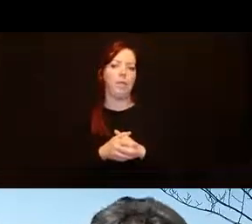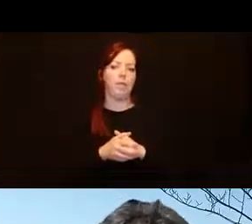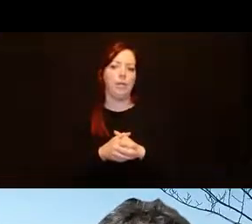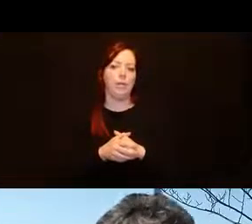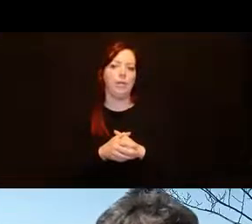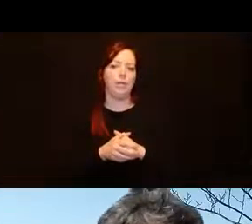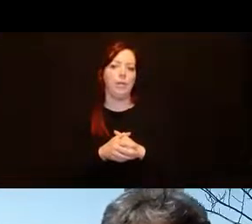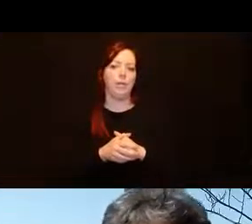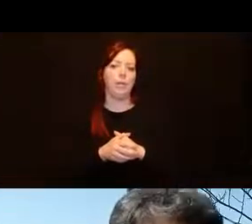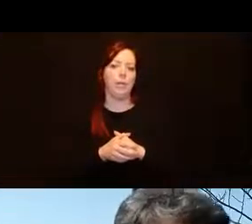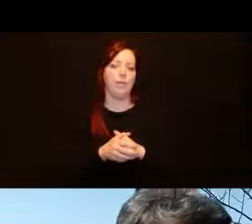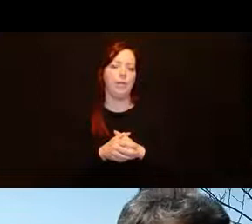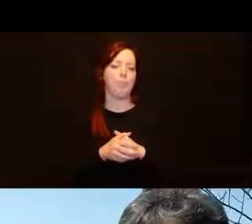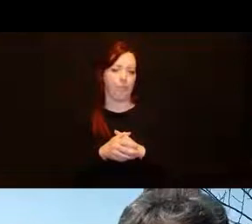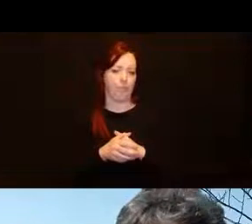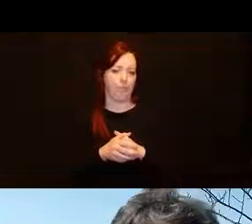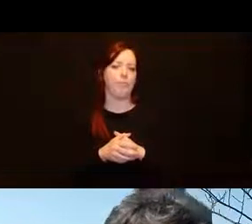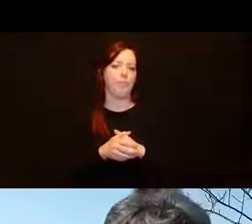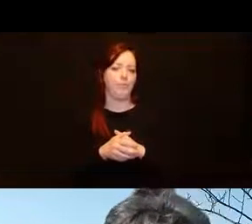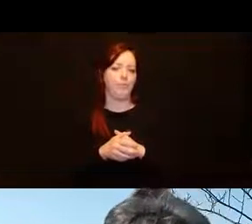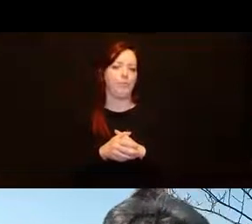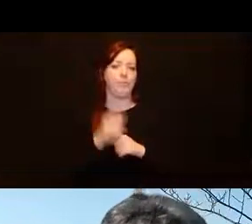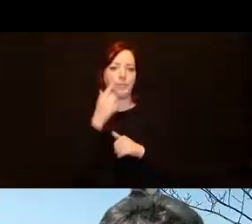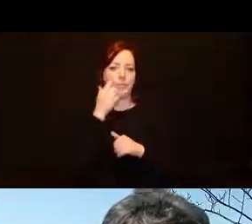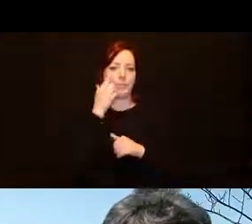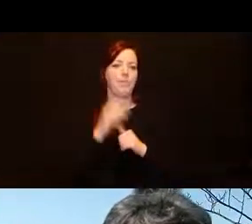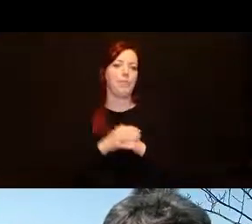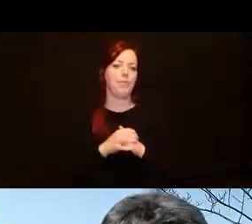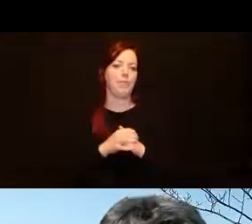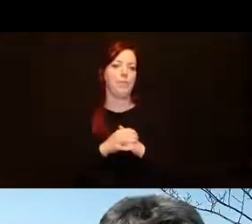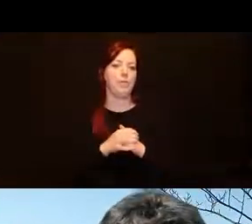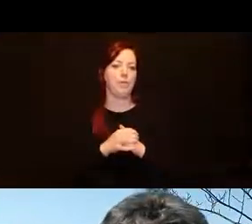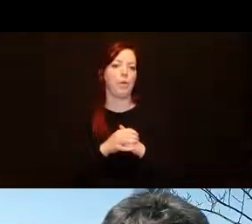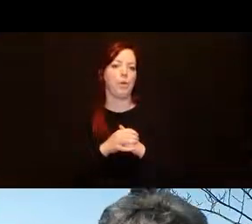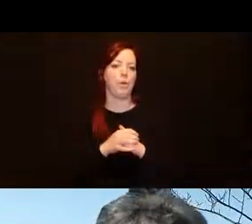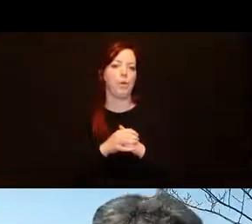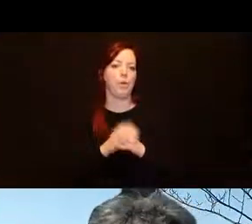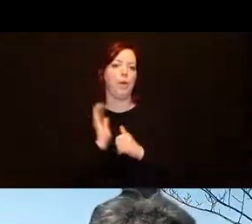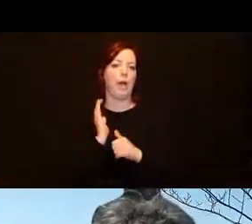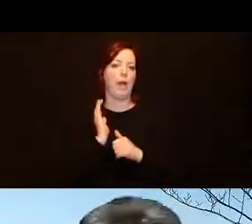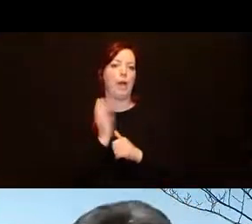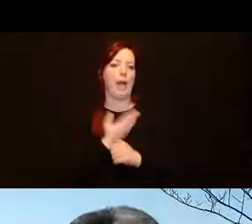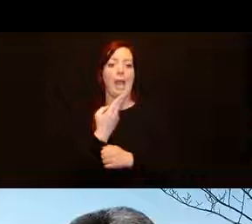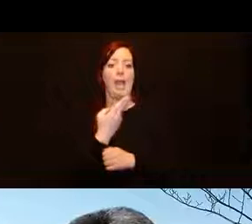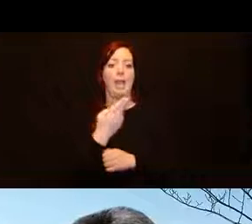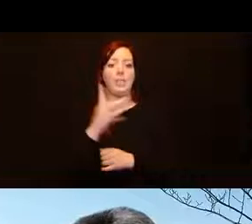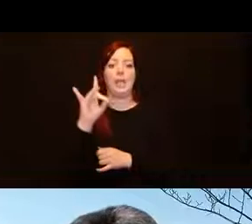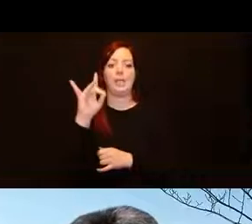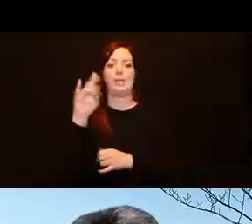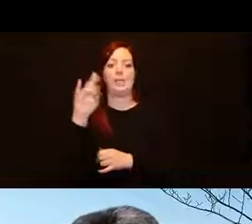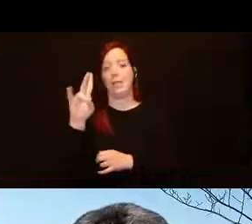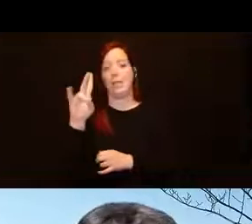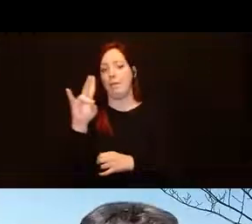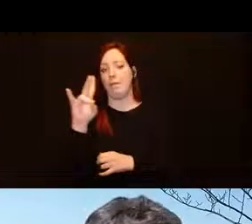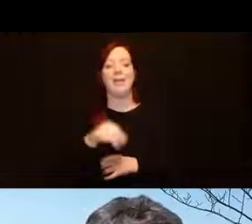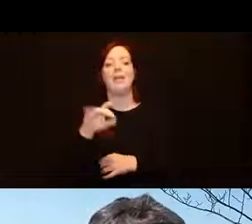standard H.870, is based on this principle, and it's dosimetry. But